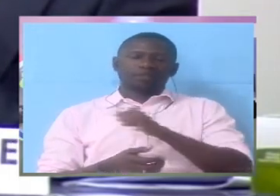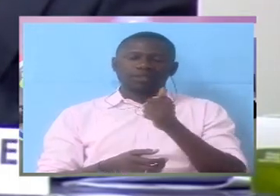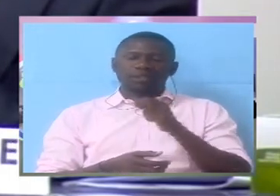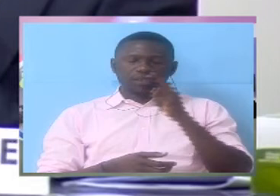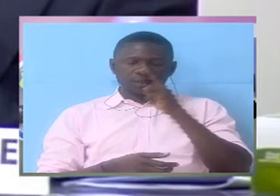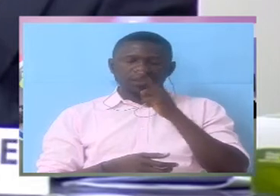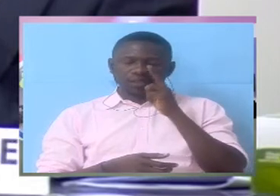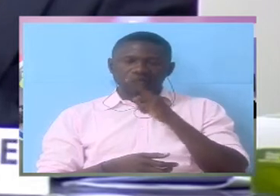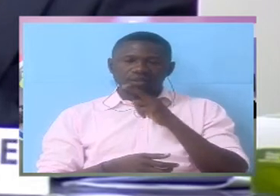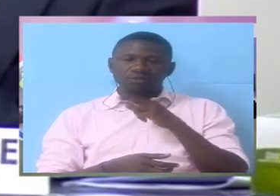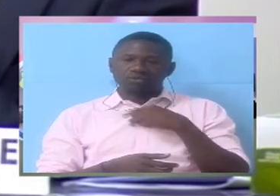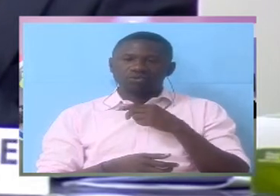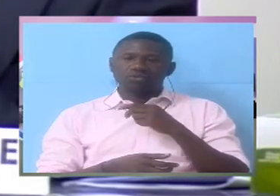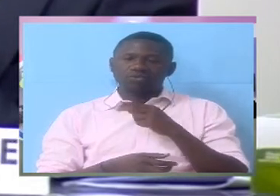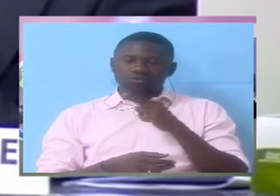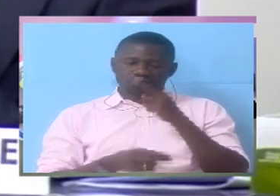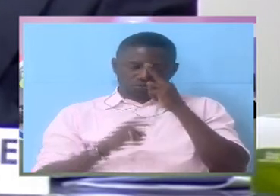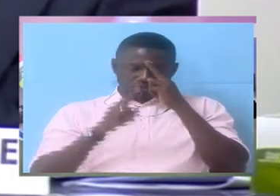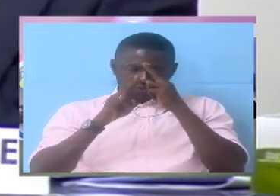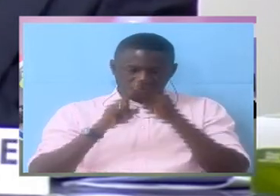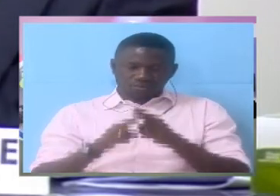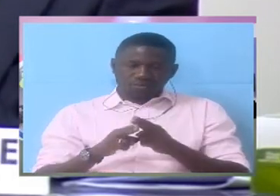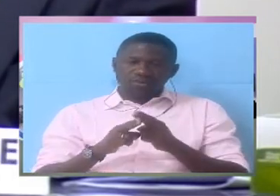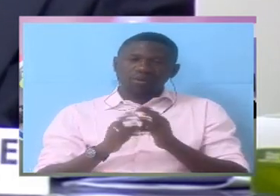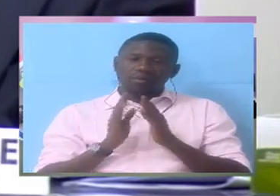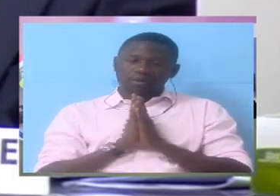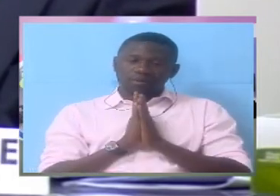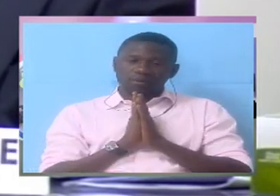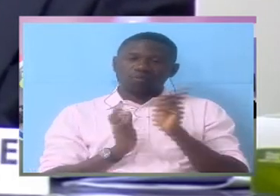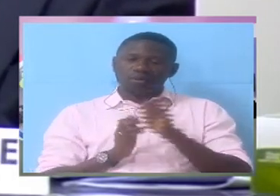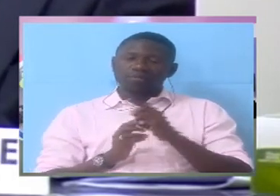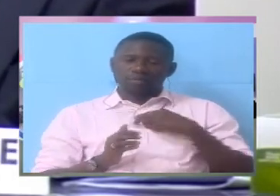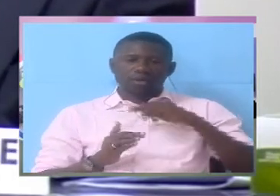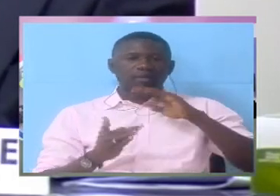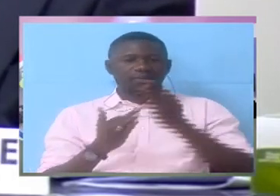to worship what I believe is Islam.